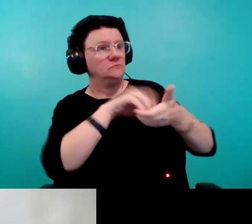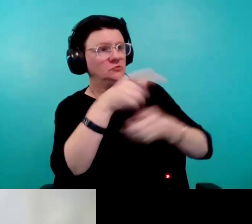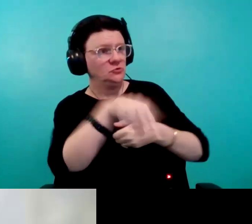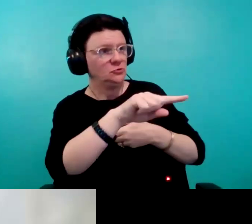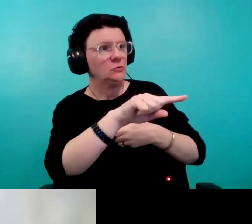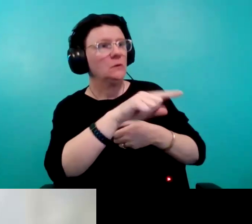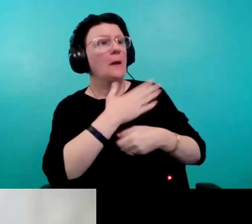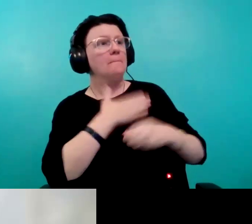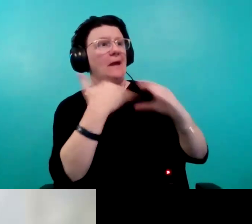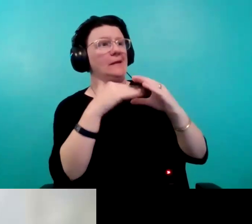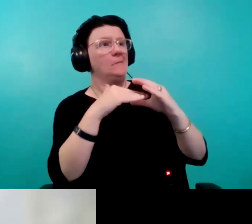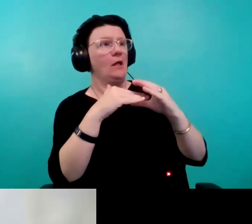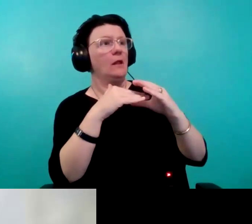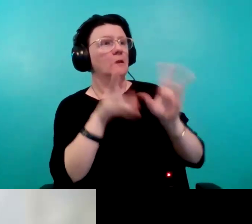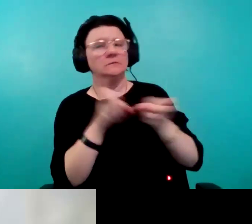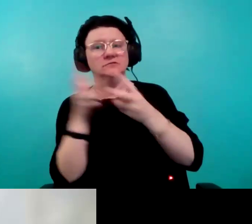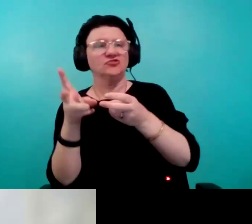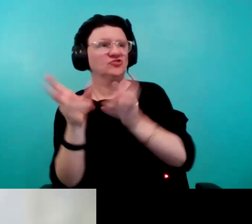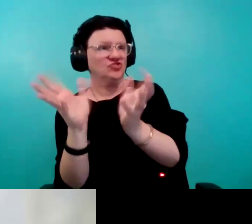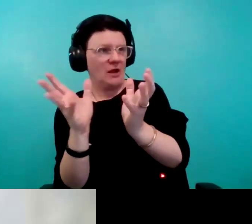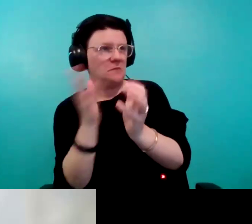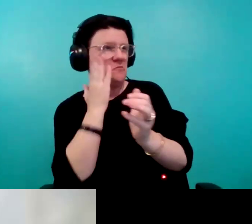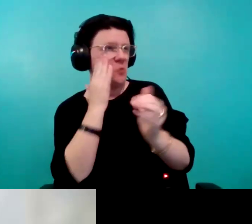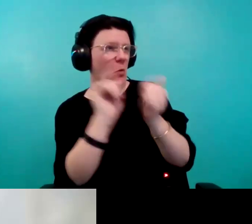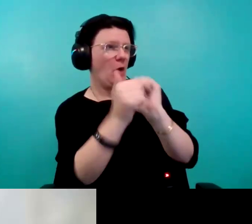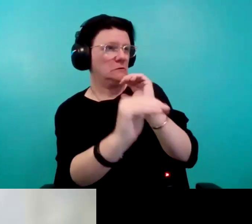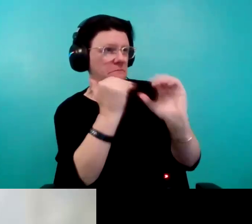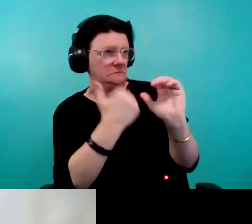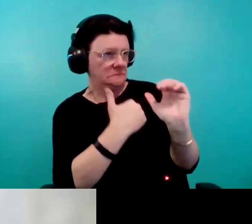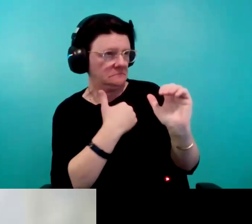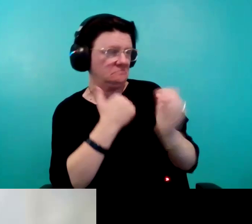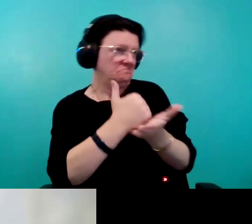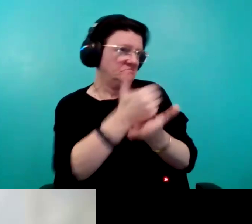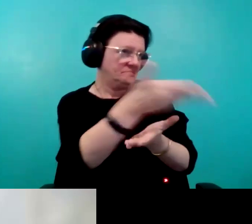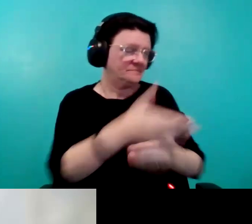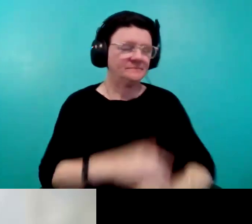put my email address in the chat box too, so you know how to reach out to me if there's anything that I can do.